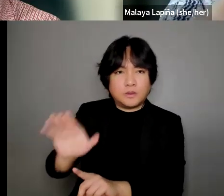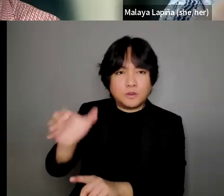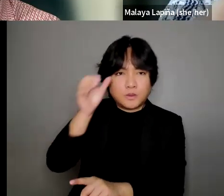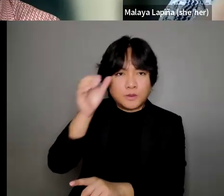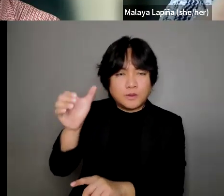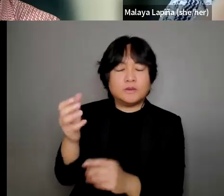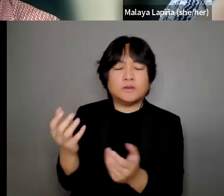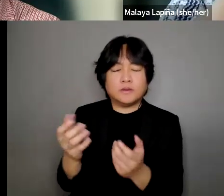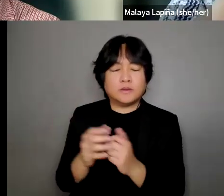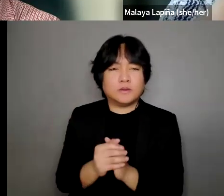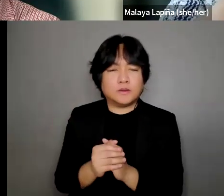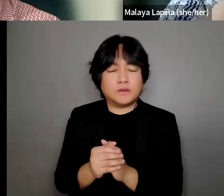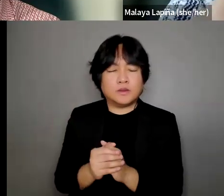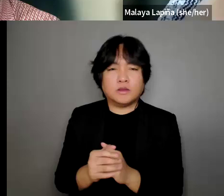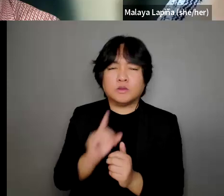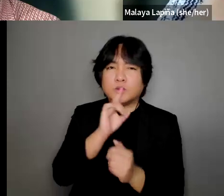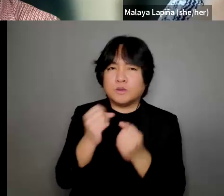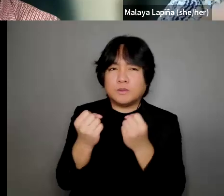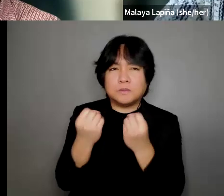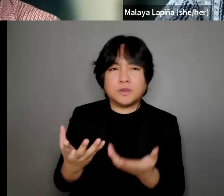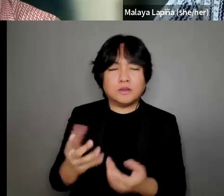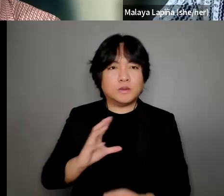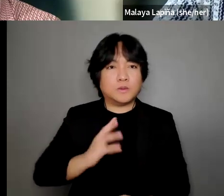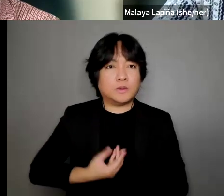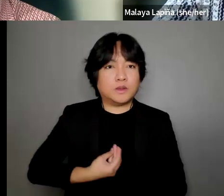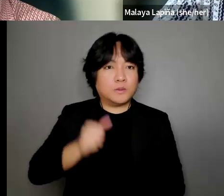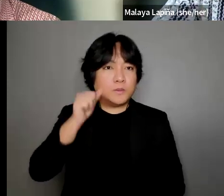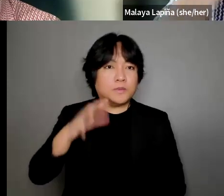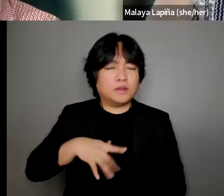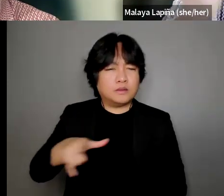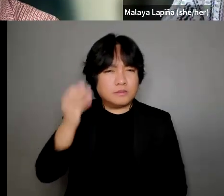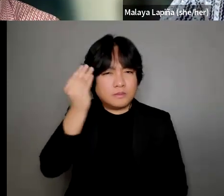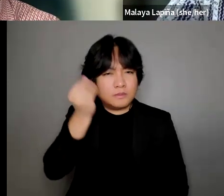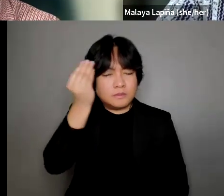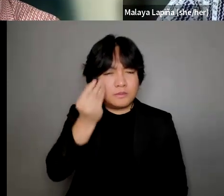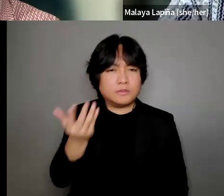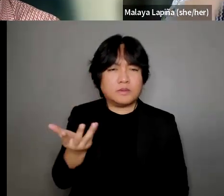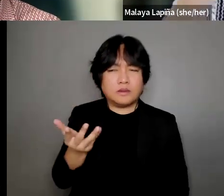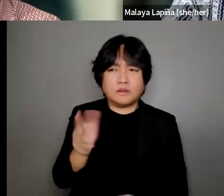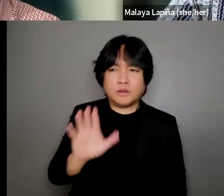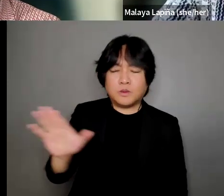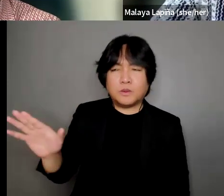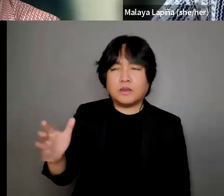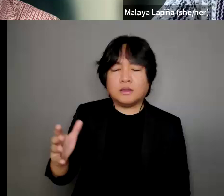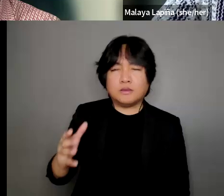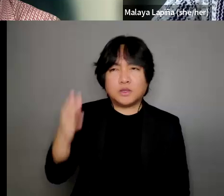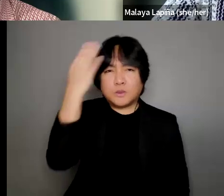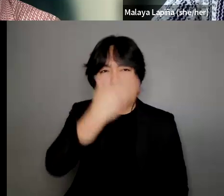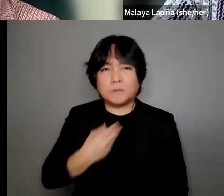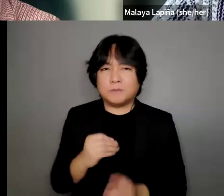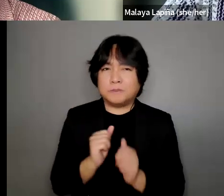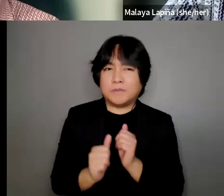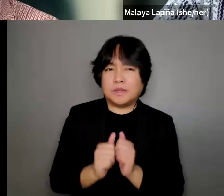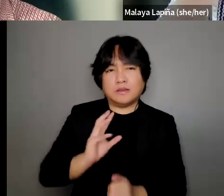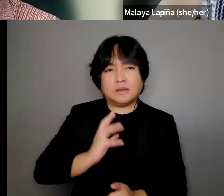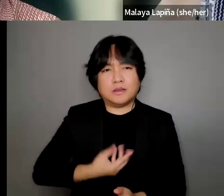their mind or a lot of trans women are thinking that their idea of beauty or the idea of transness is